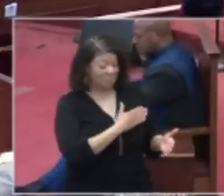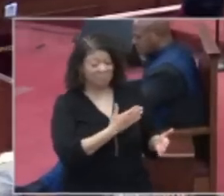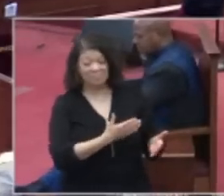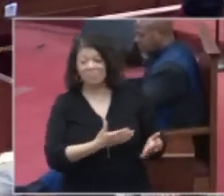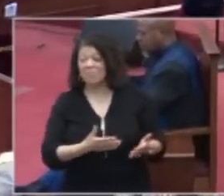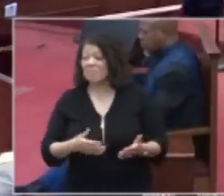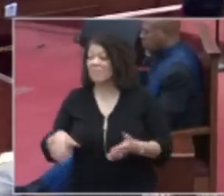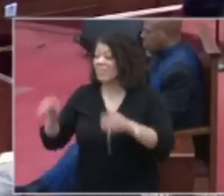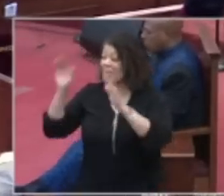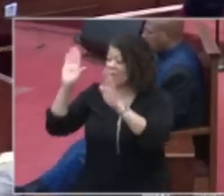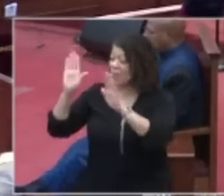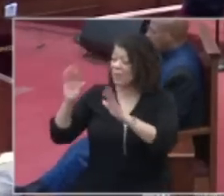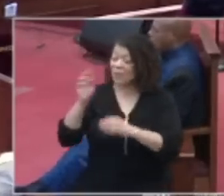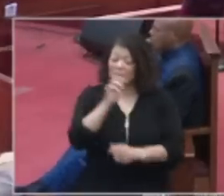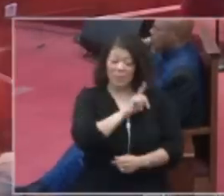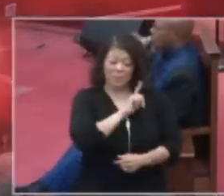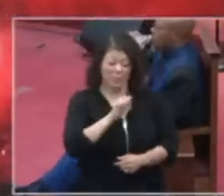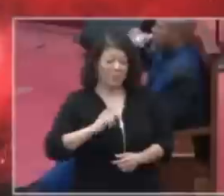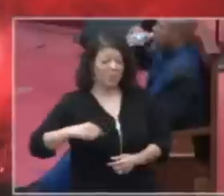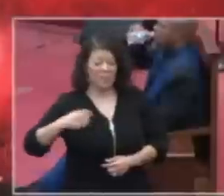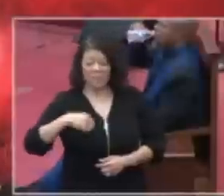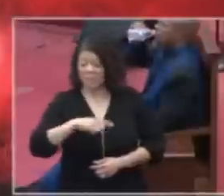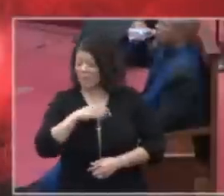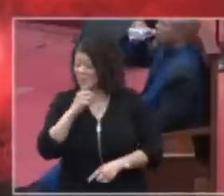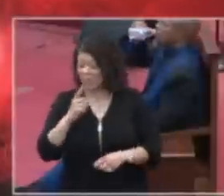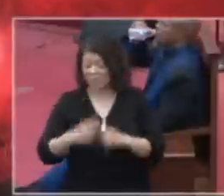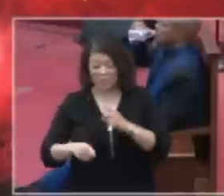The greatness of the Lord is